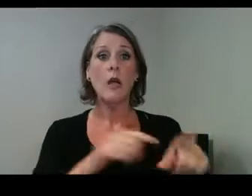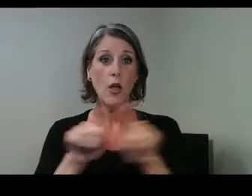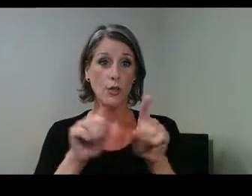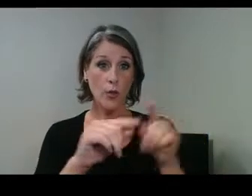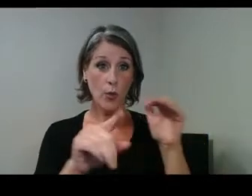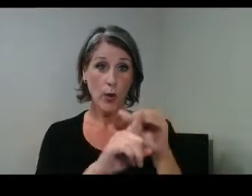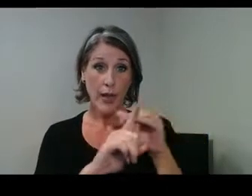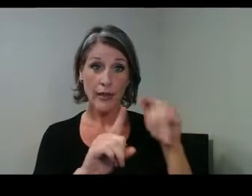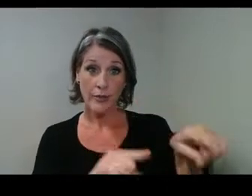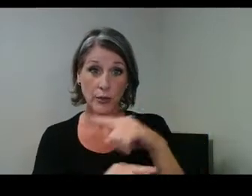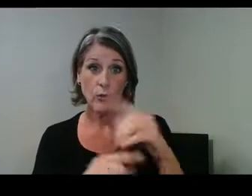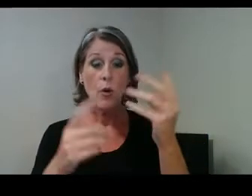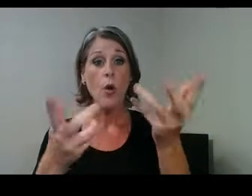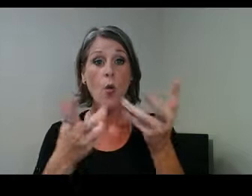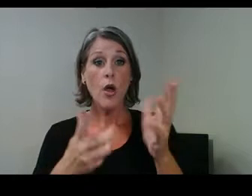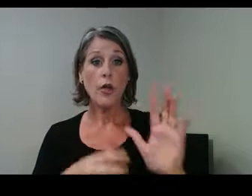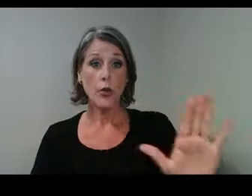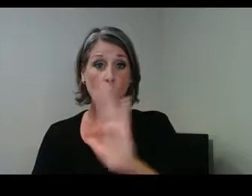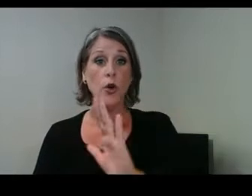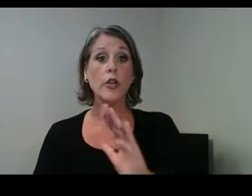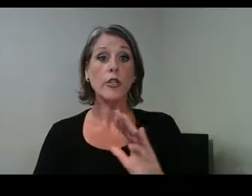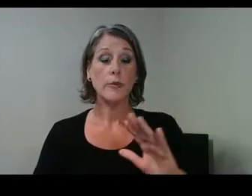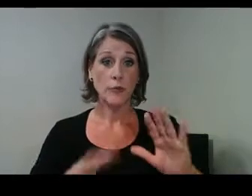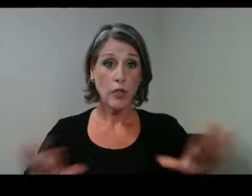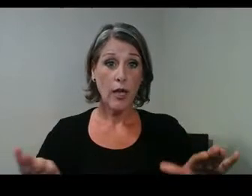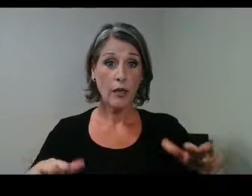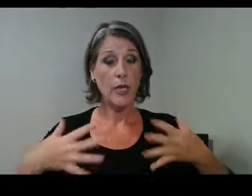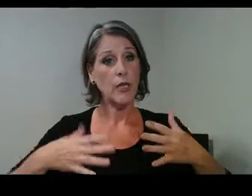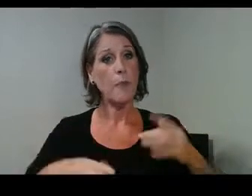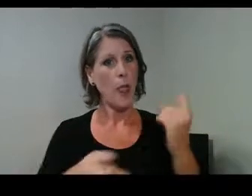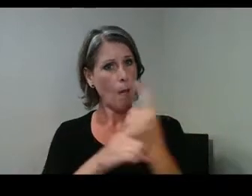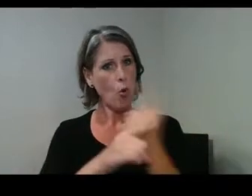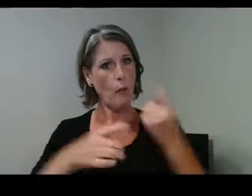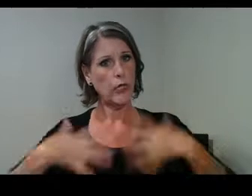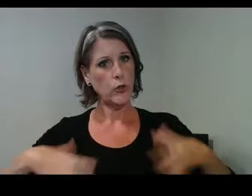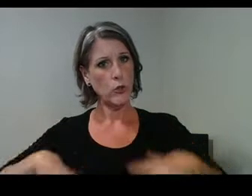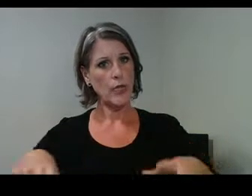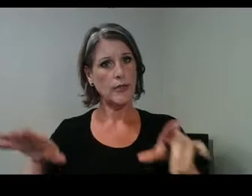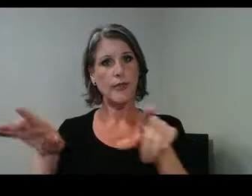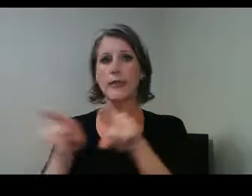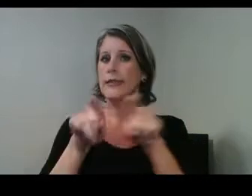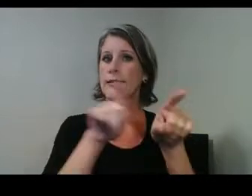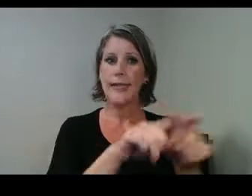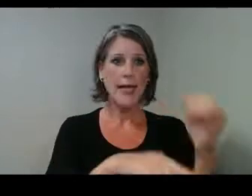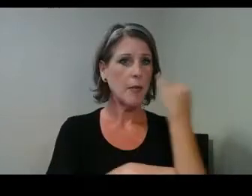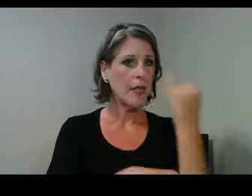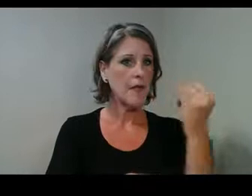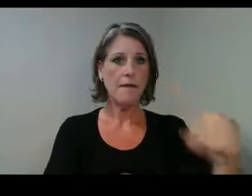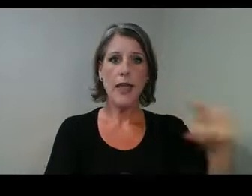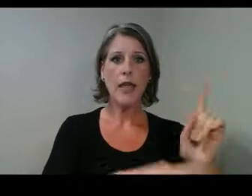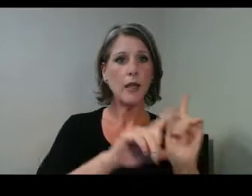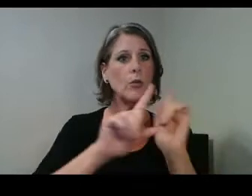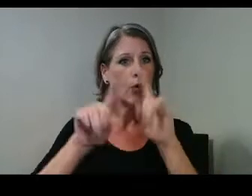child to be appropriately dressed, like they would be dressed if they were in the school building.